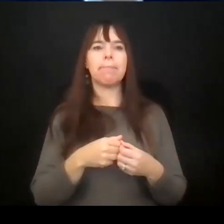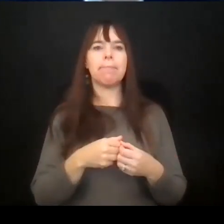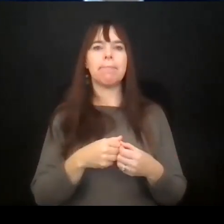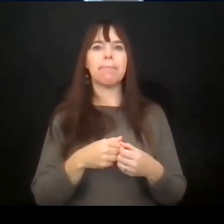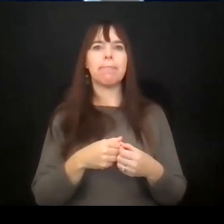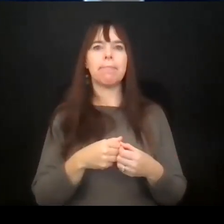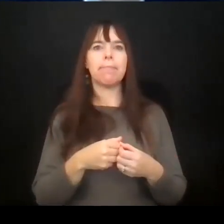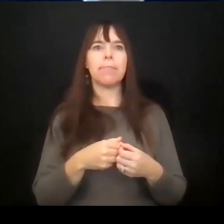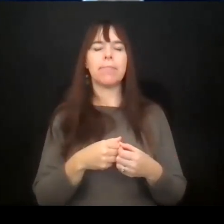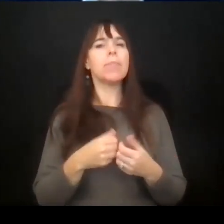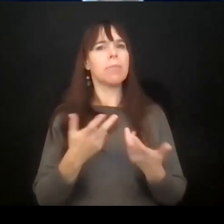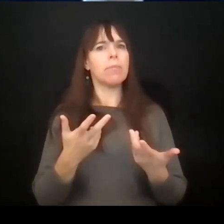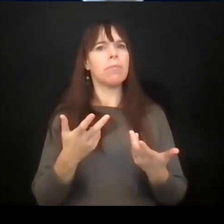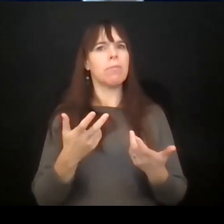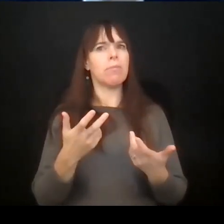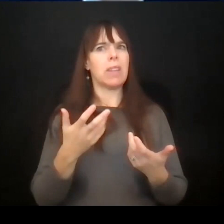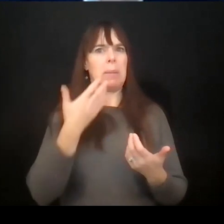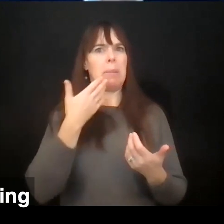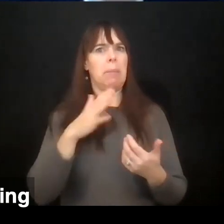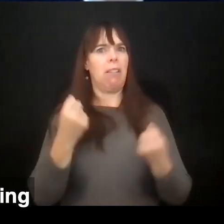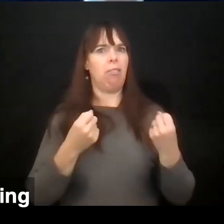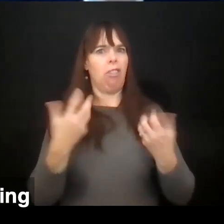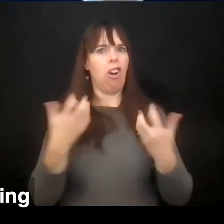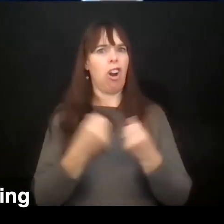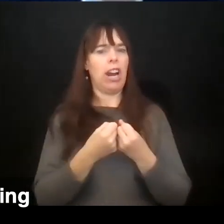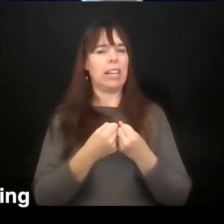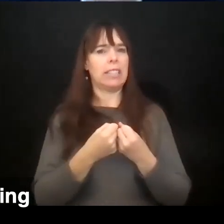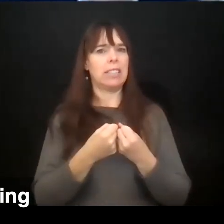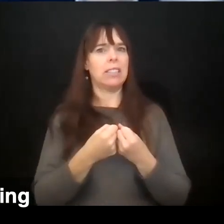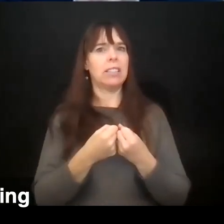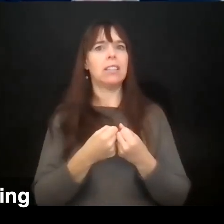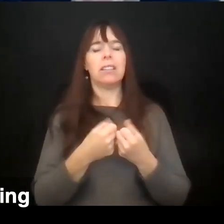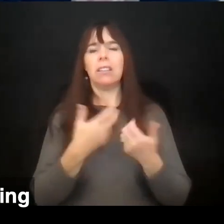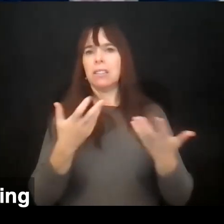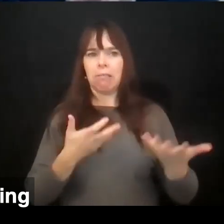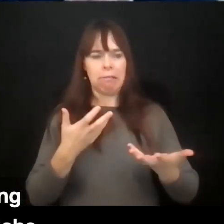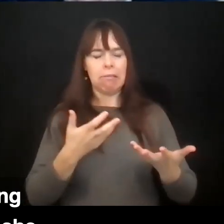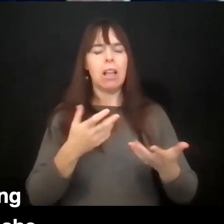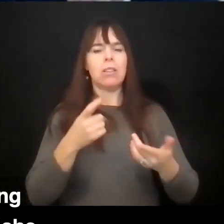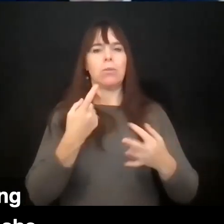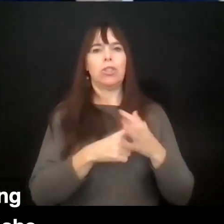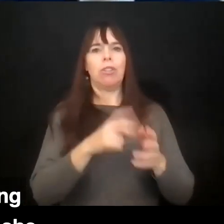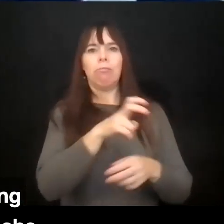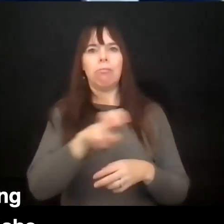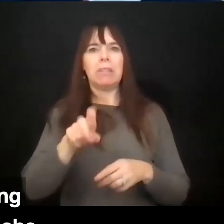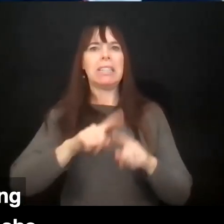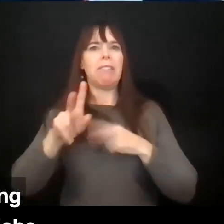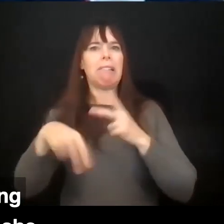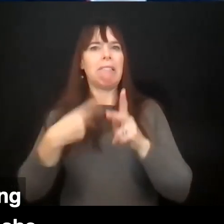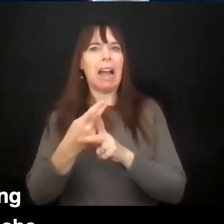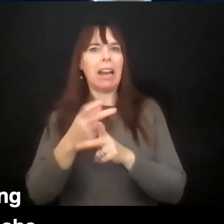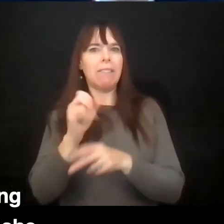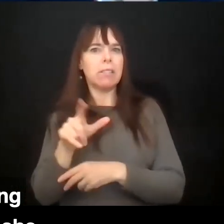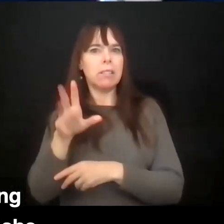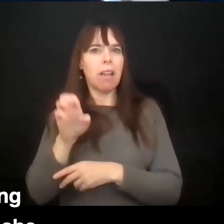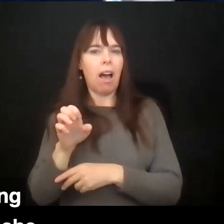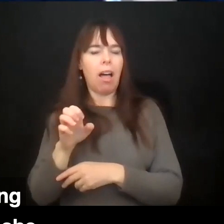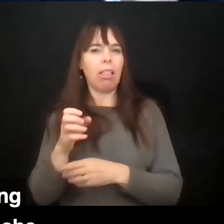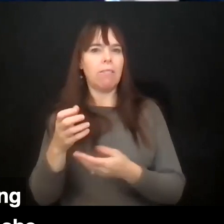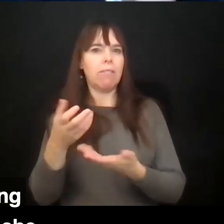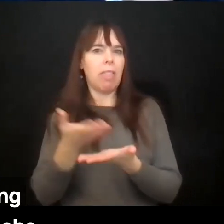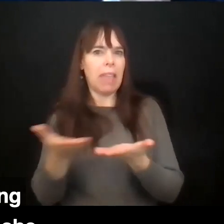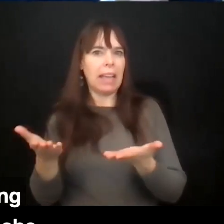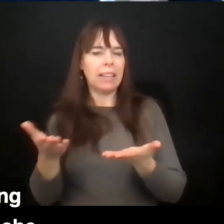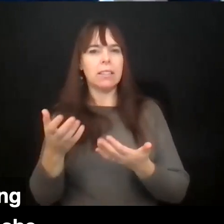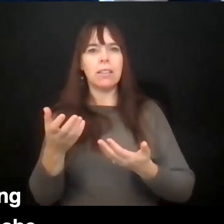had a very, very bad car accident, and she started working in different media. So she started making